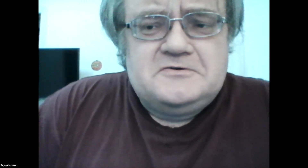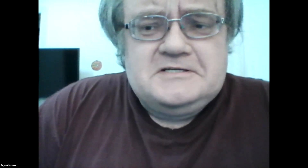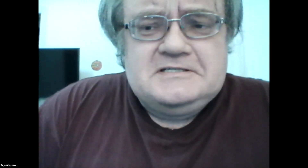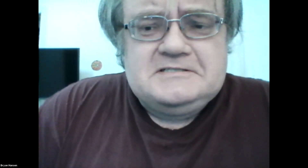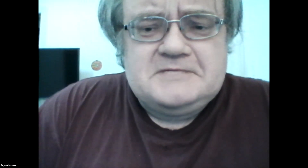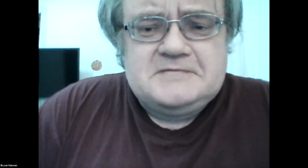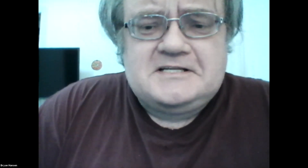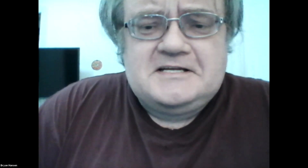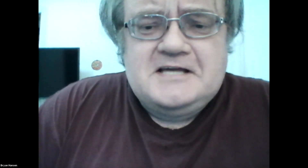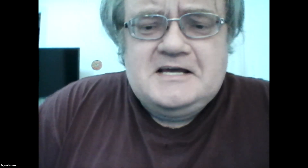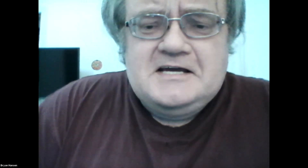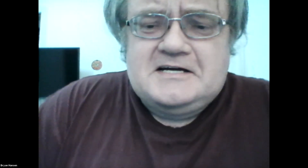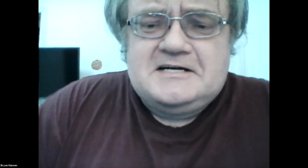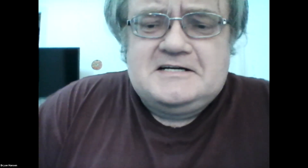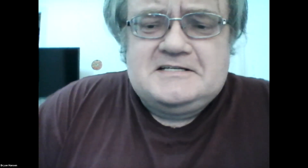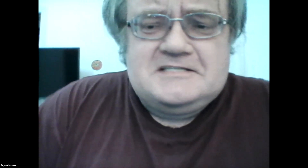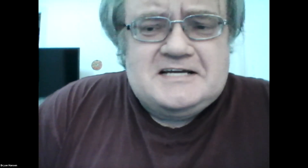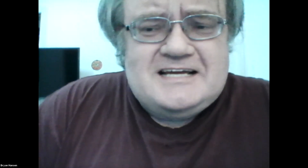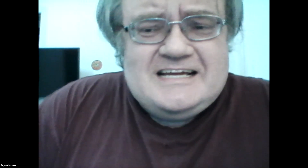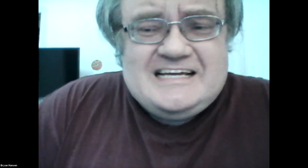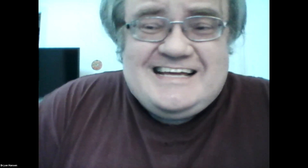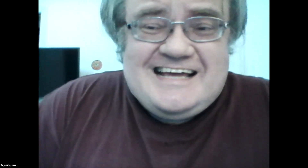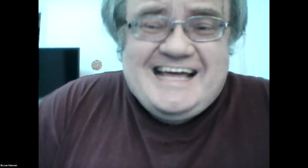too, basically, because